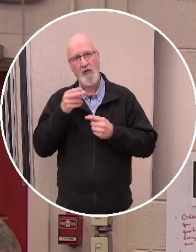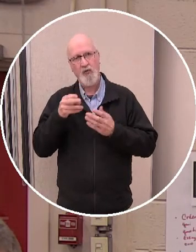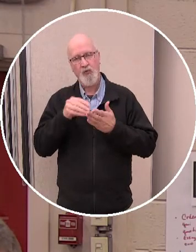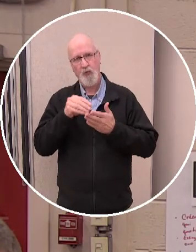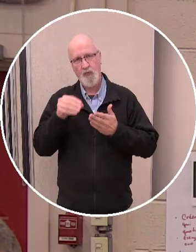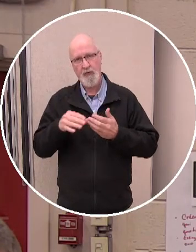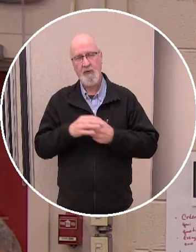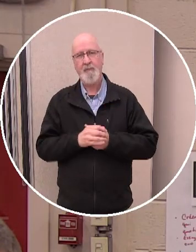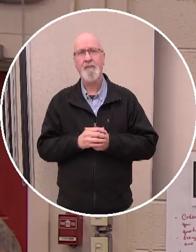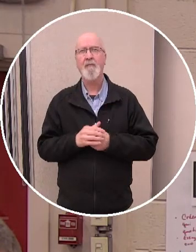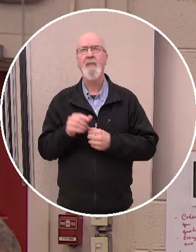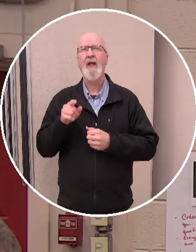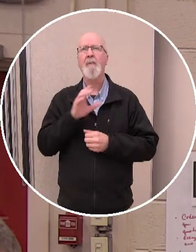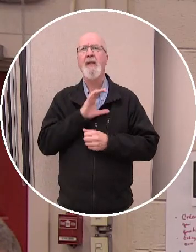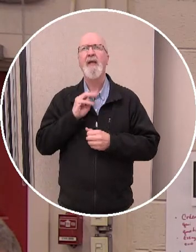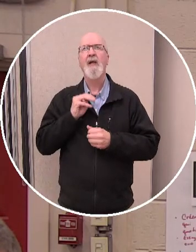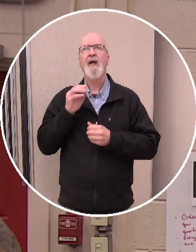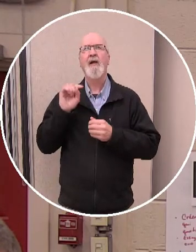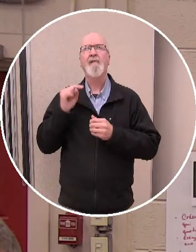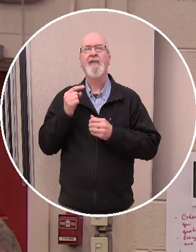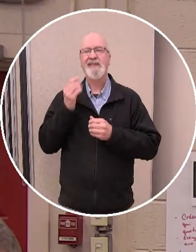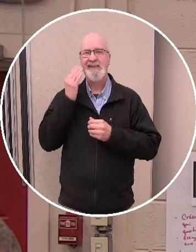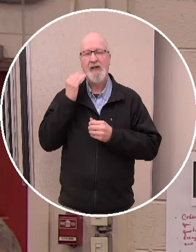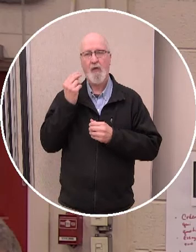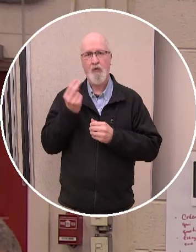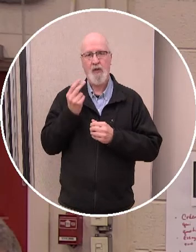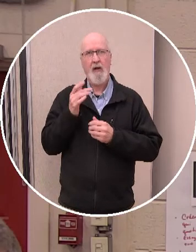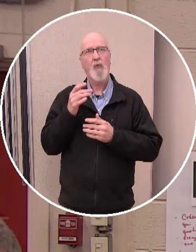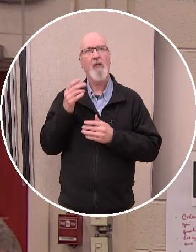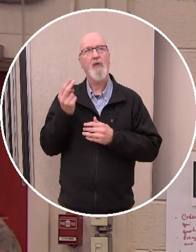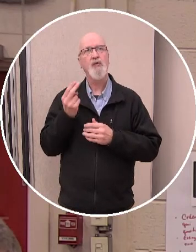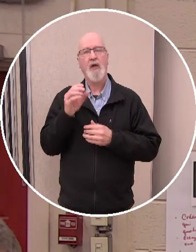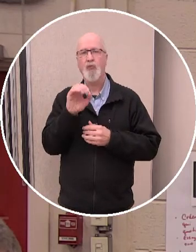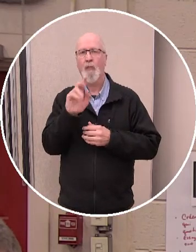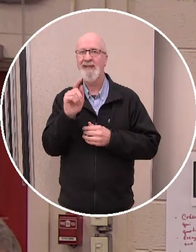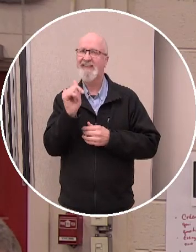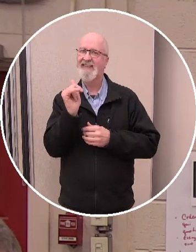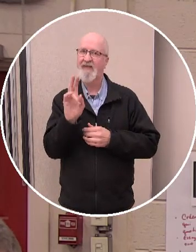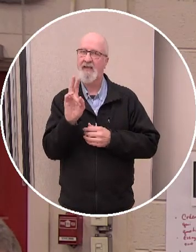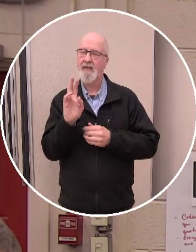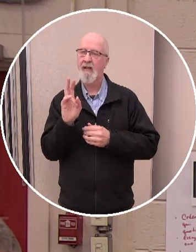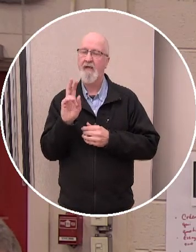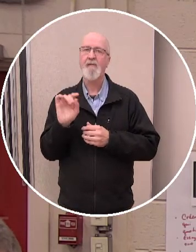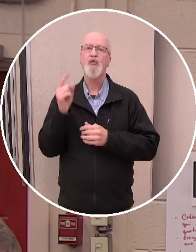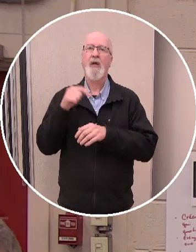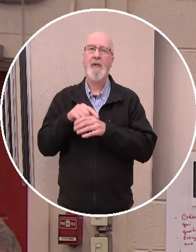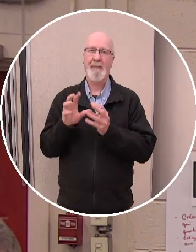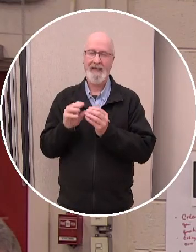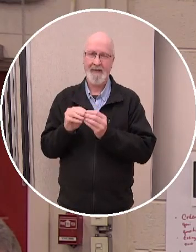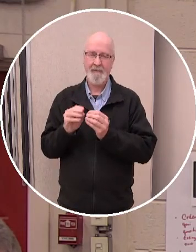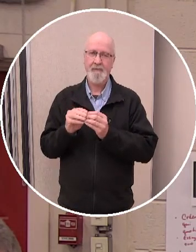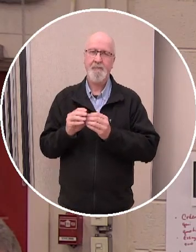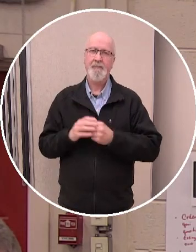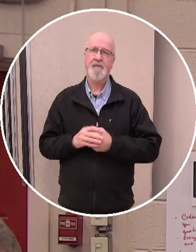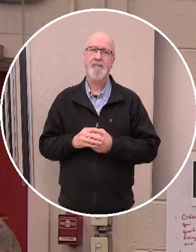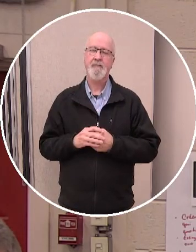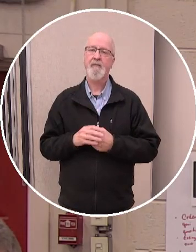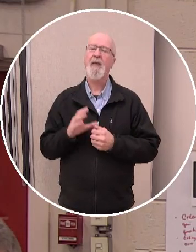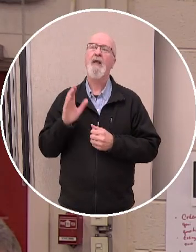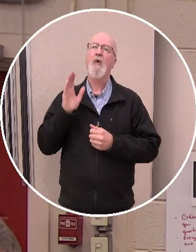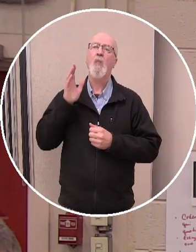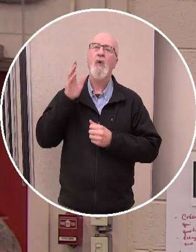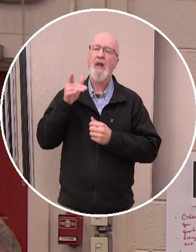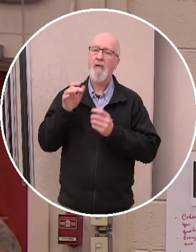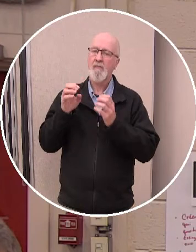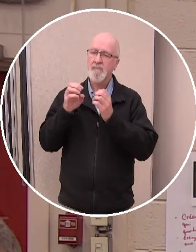The first meeting of this committee was held on Thursday, October 17th. While the steering committee further develops a